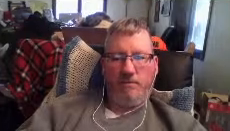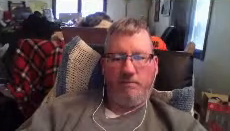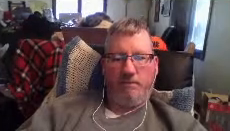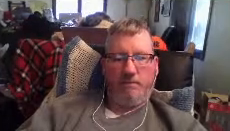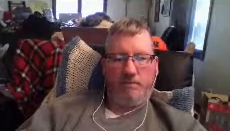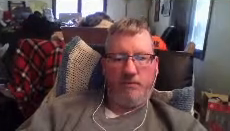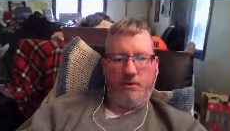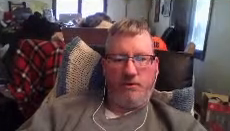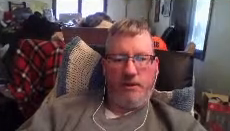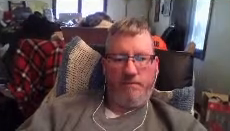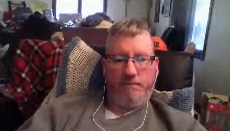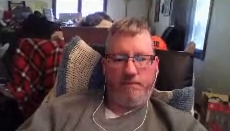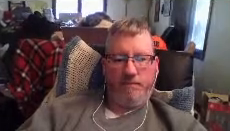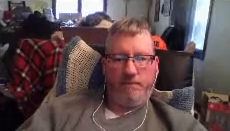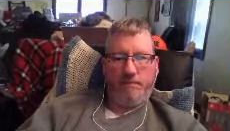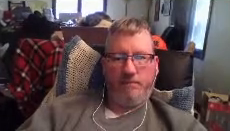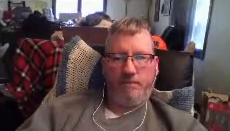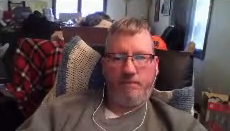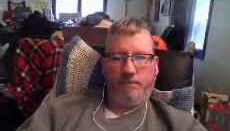still? We'll see.